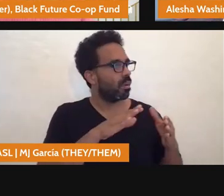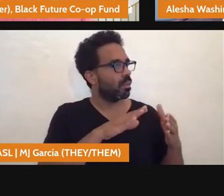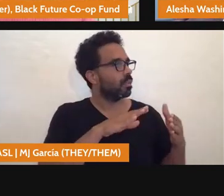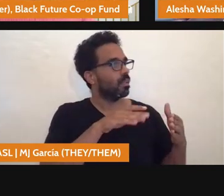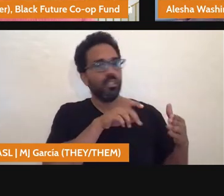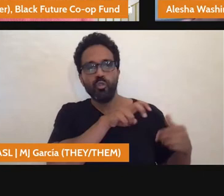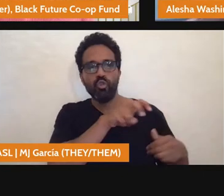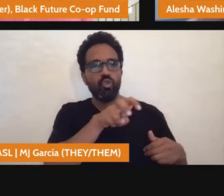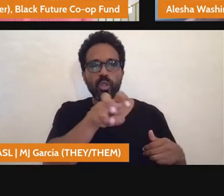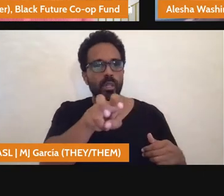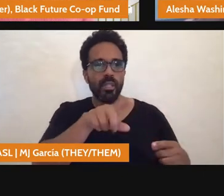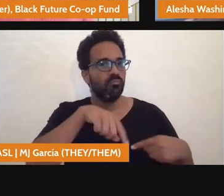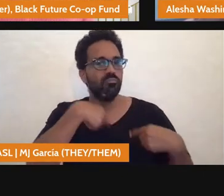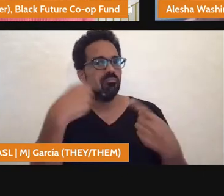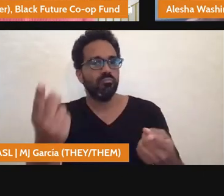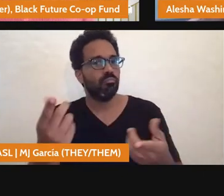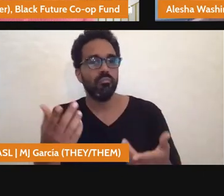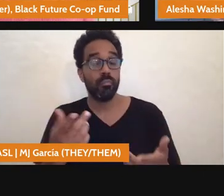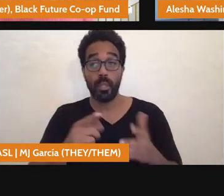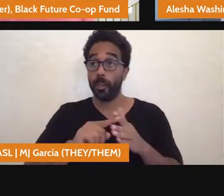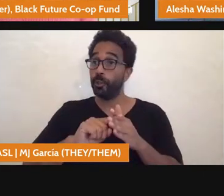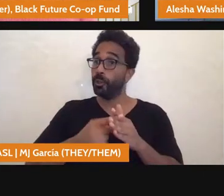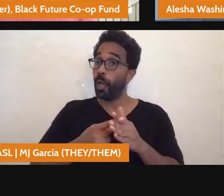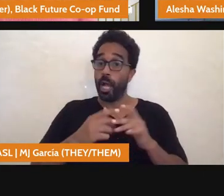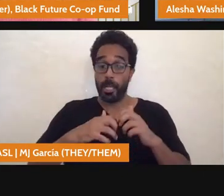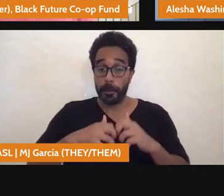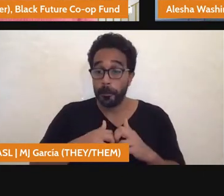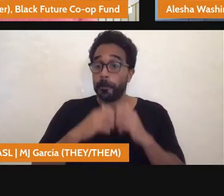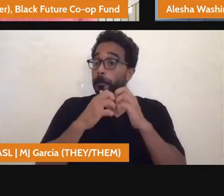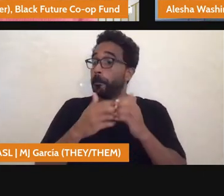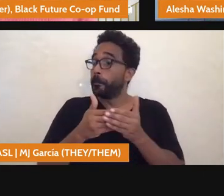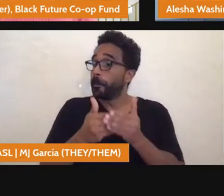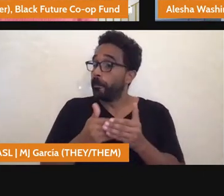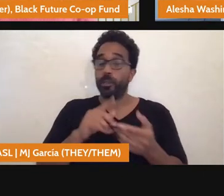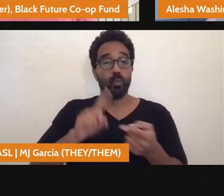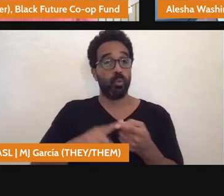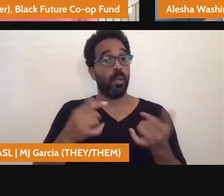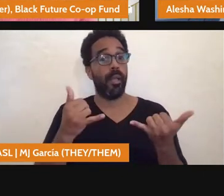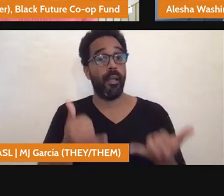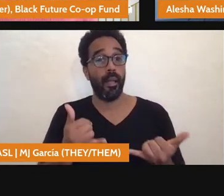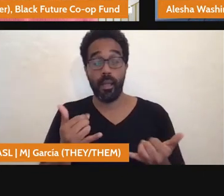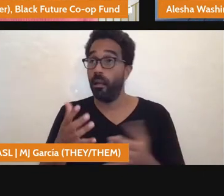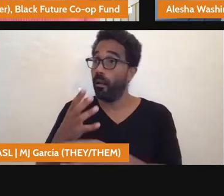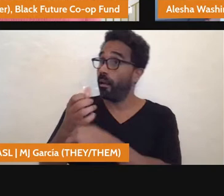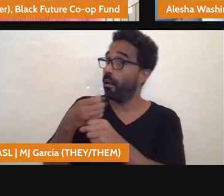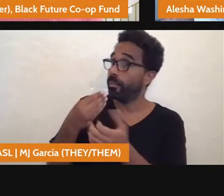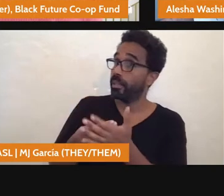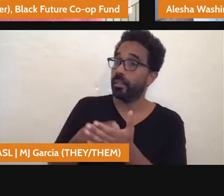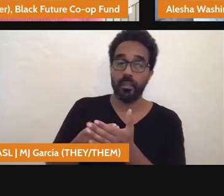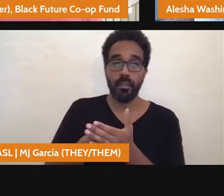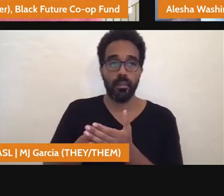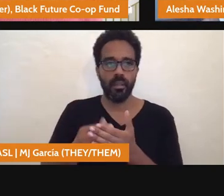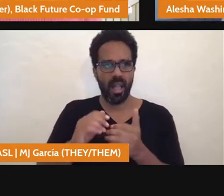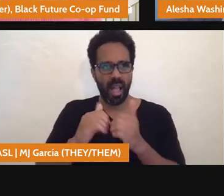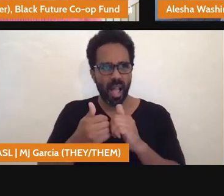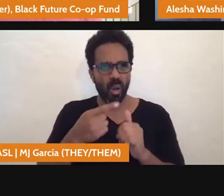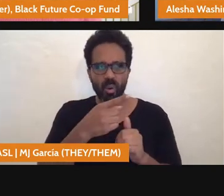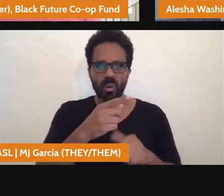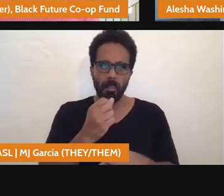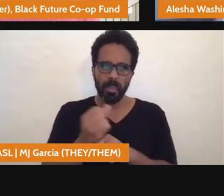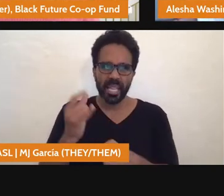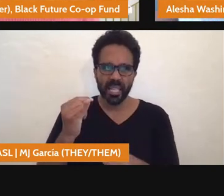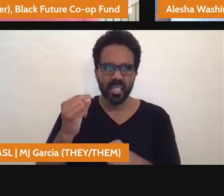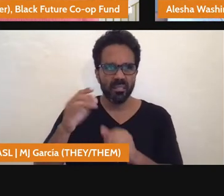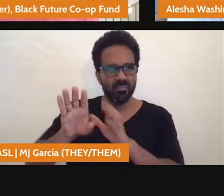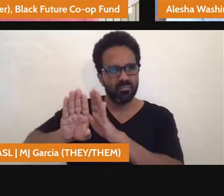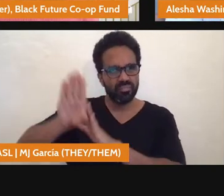several years out from our initial investments that wasn't there in the beginning that can point to how they've been able to move over time?